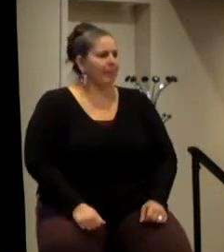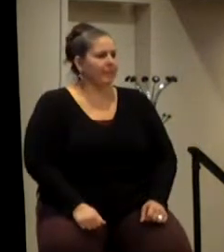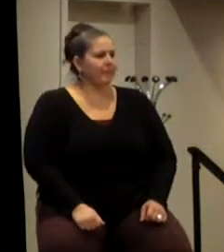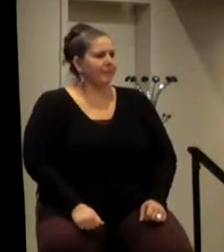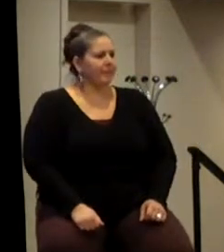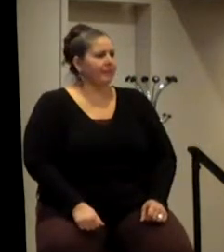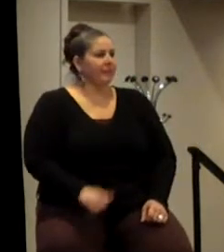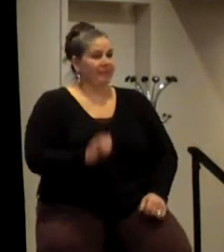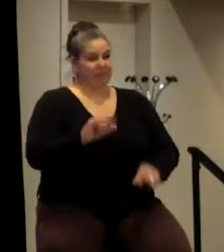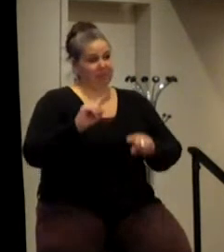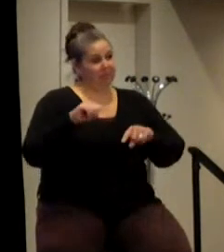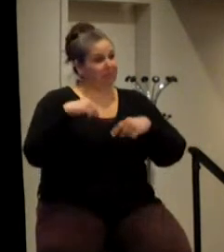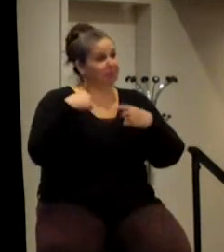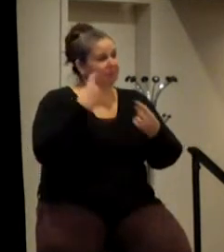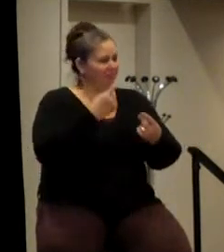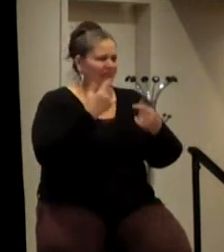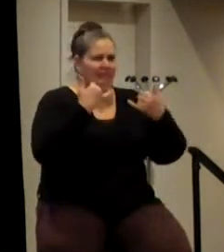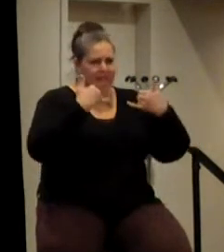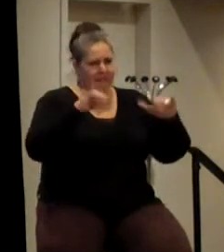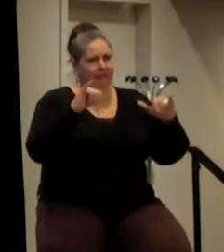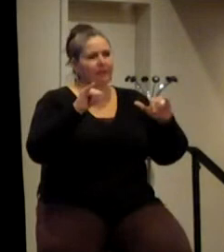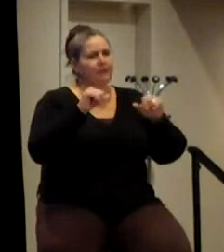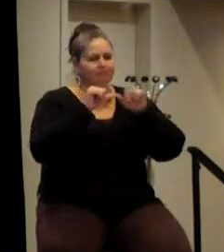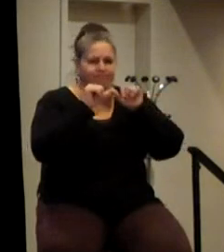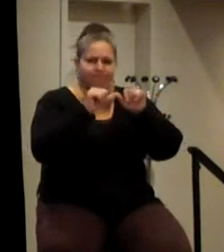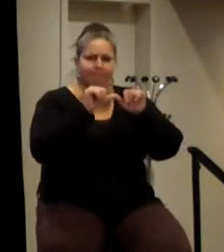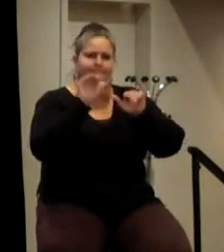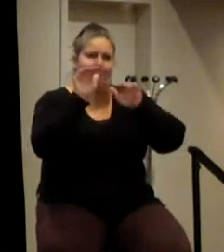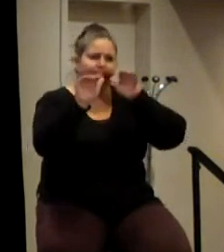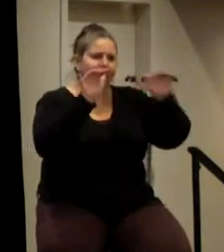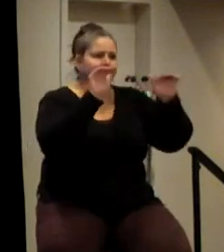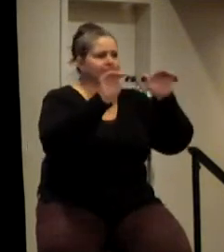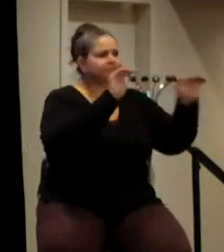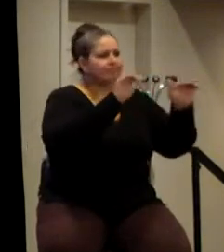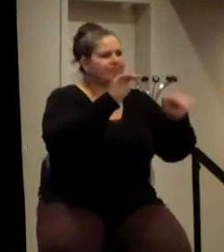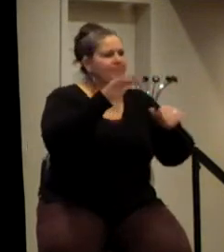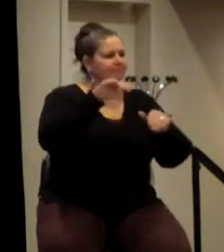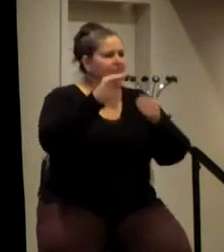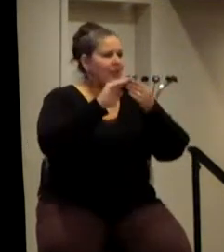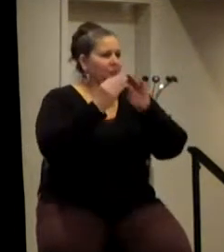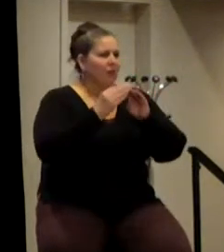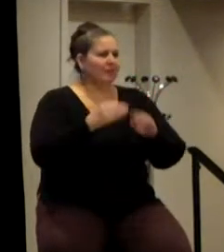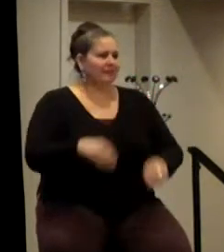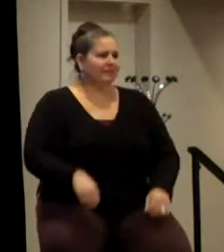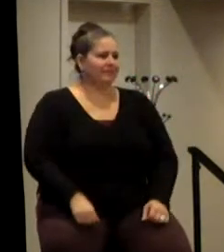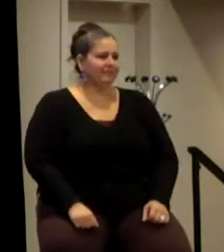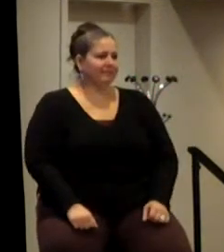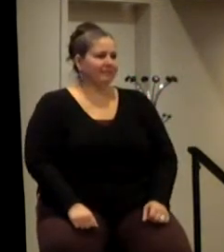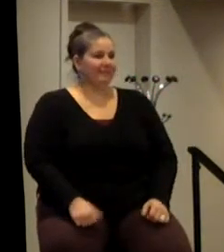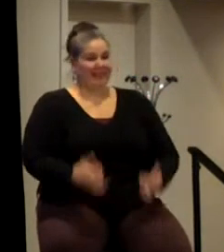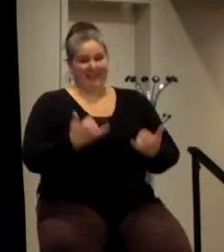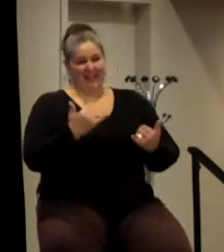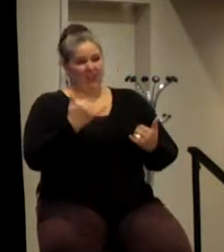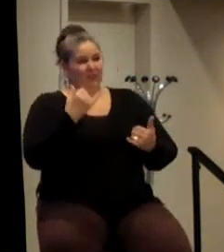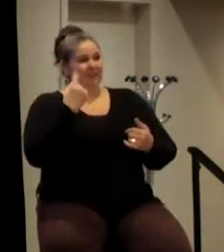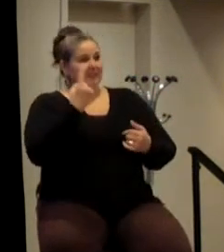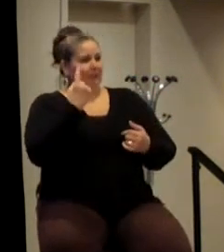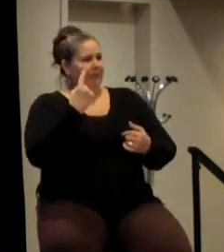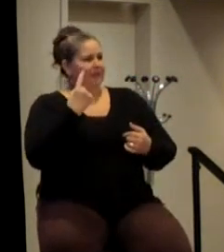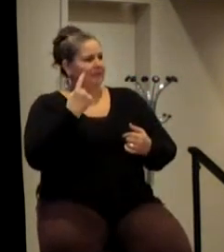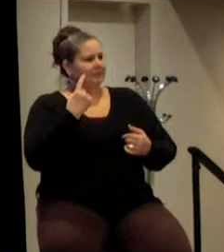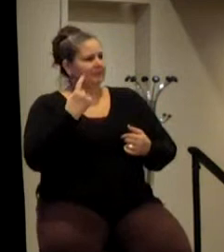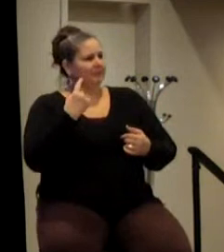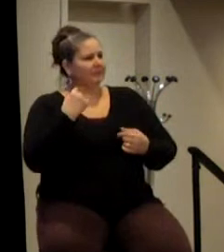continue to do that. So that is something today, small pop-up clinic, but a